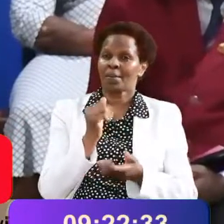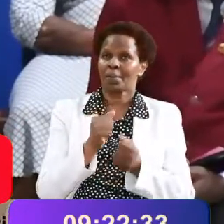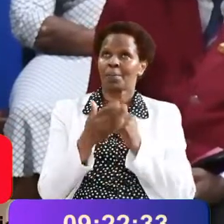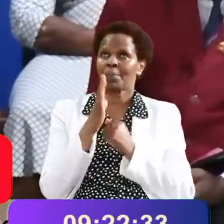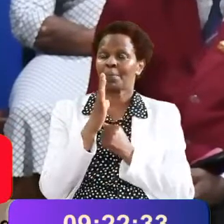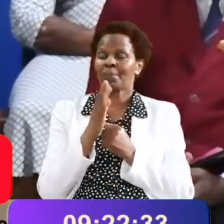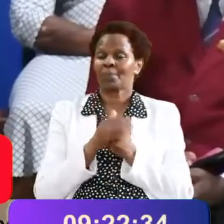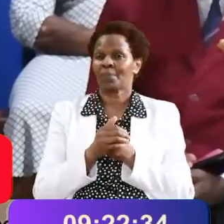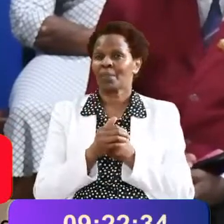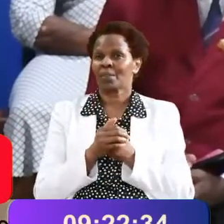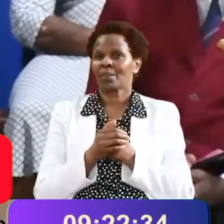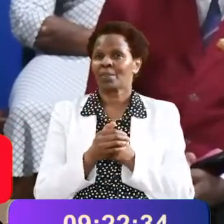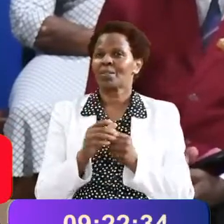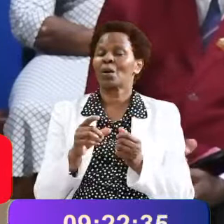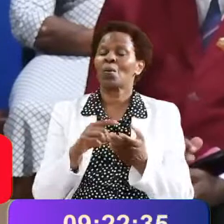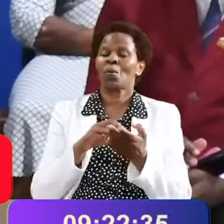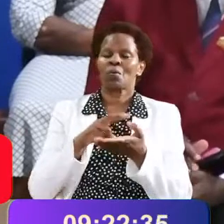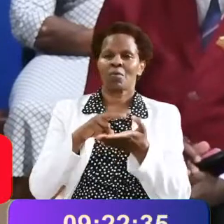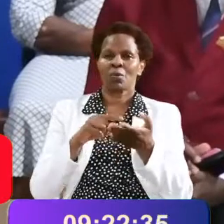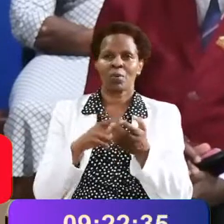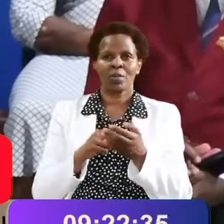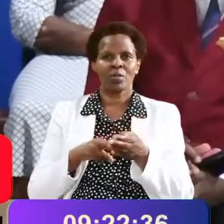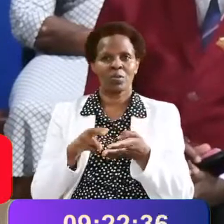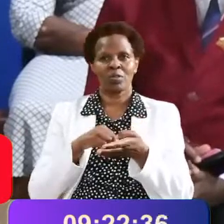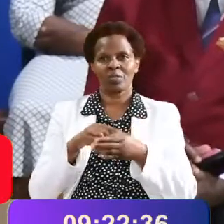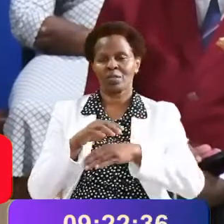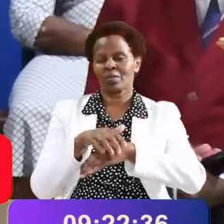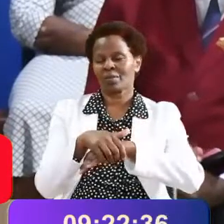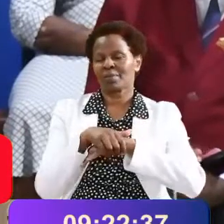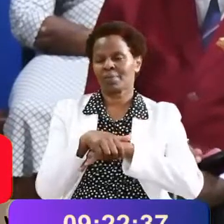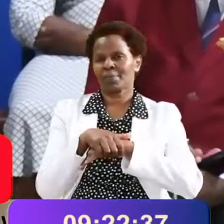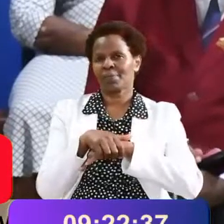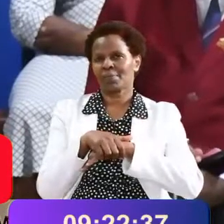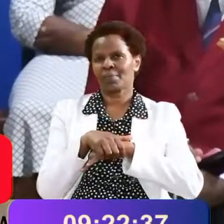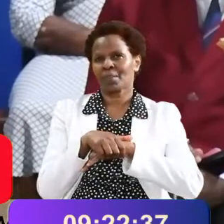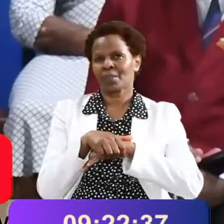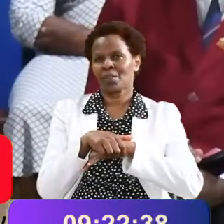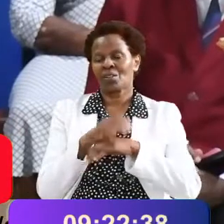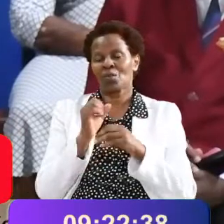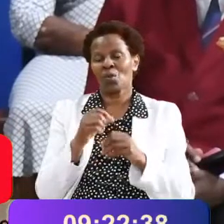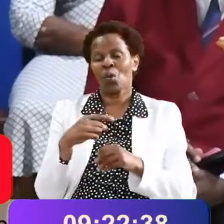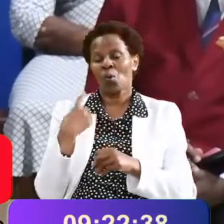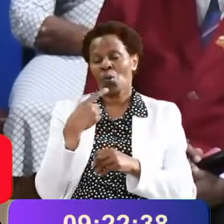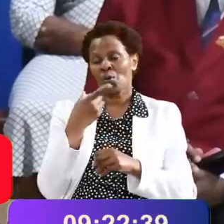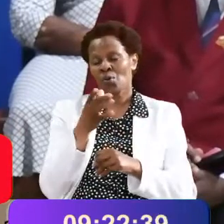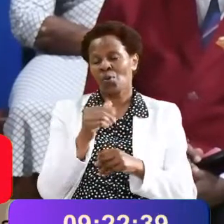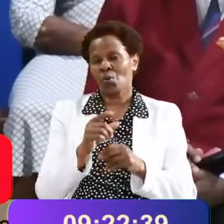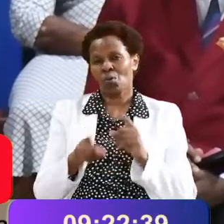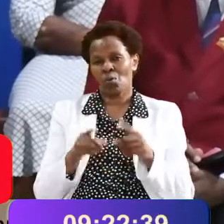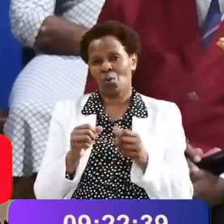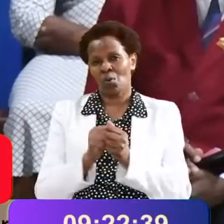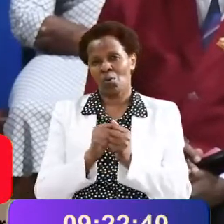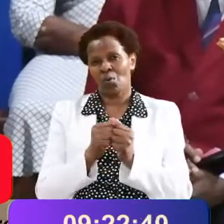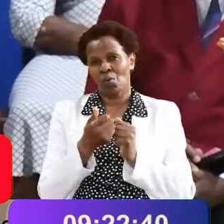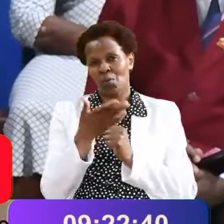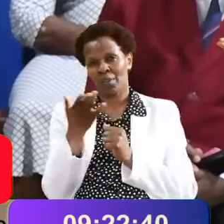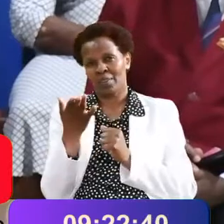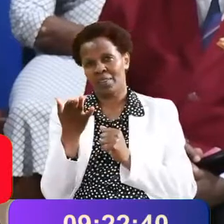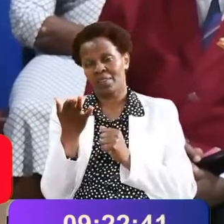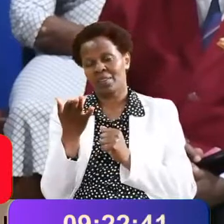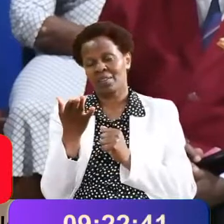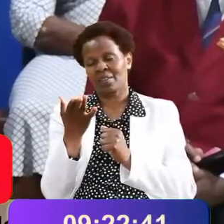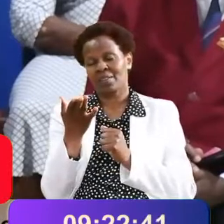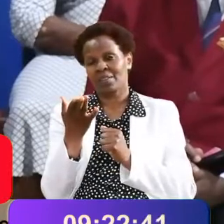There is a phrase that we use in English, that the birds of the same feather will flock together. But we can rephrase it and